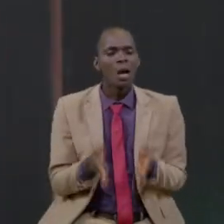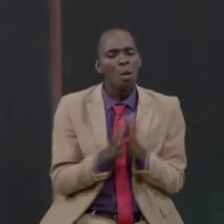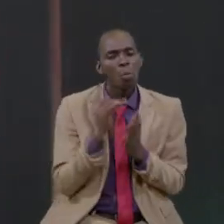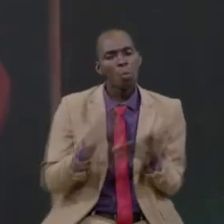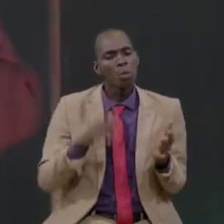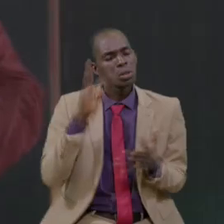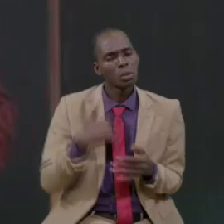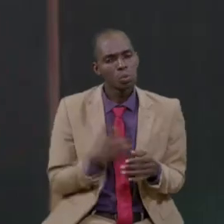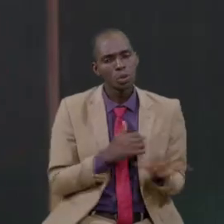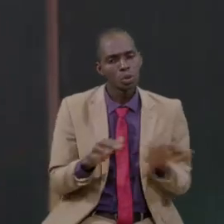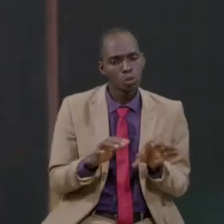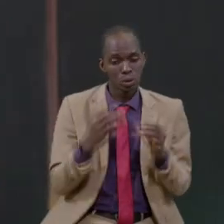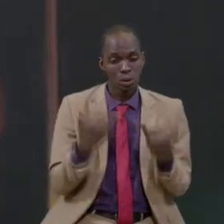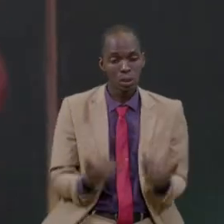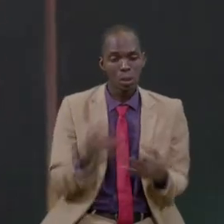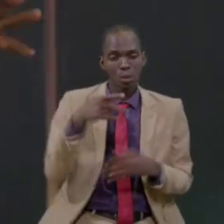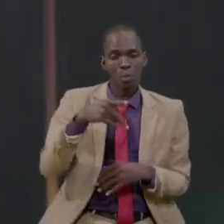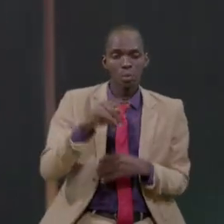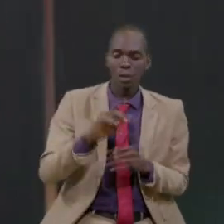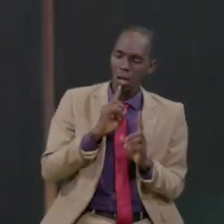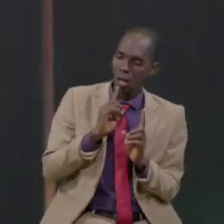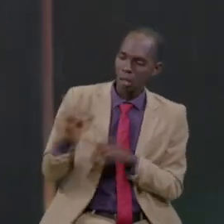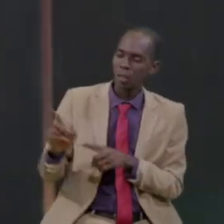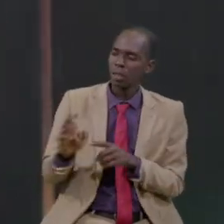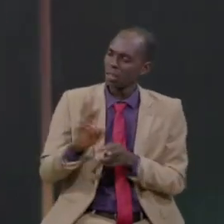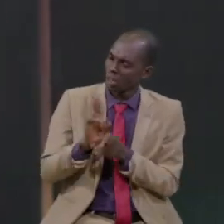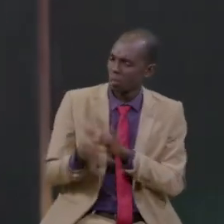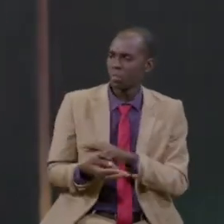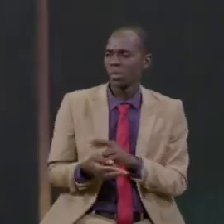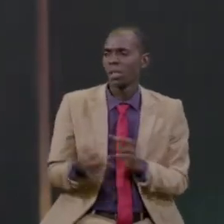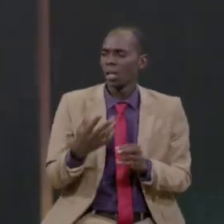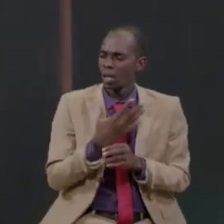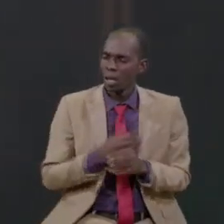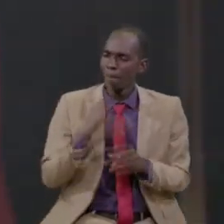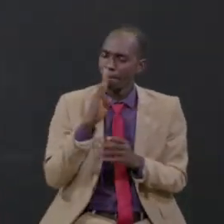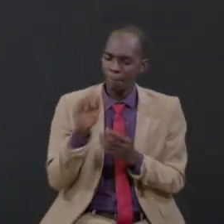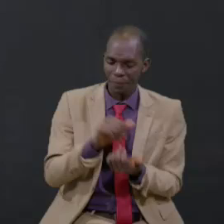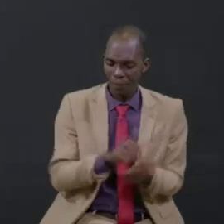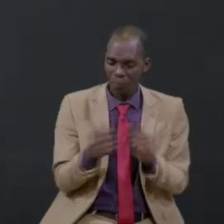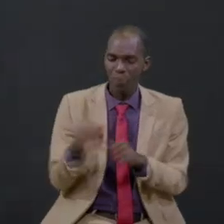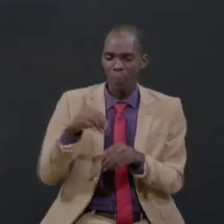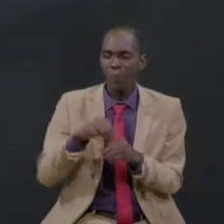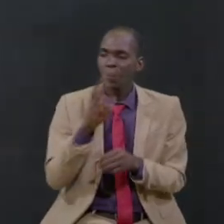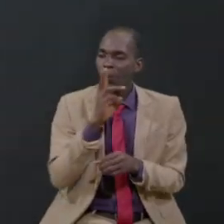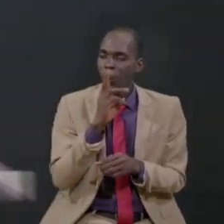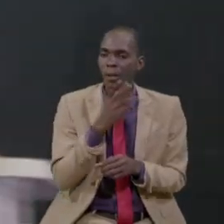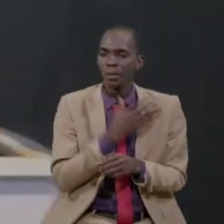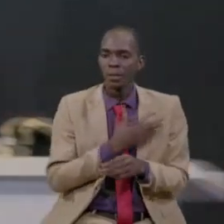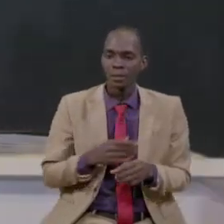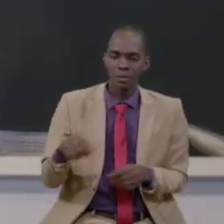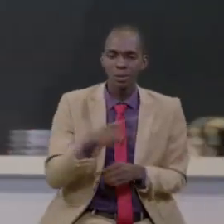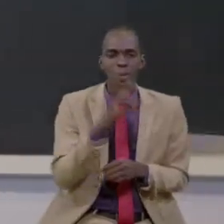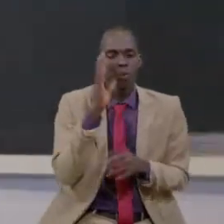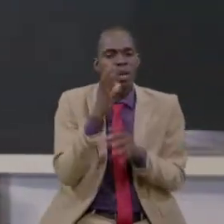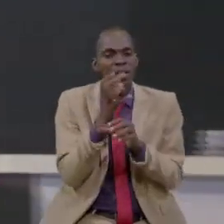be filled, baptized with the Holy Ghost, and repent and be baptized in water. And ye shall receive the gift of the Holy Ghost,